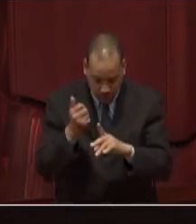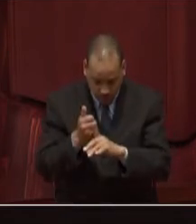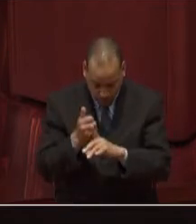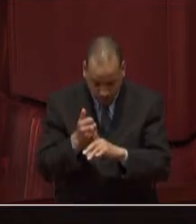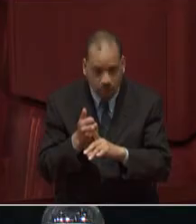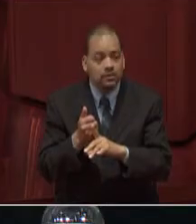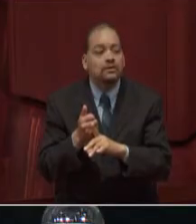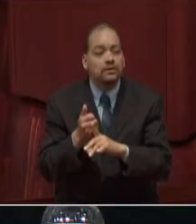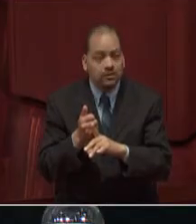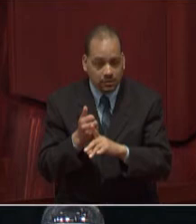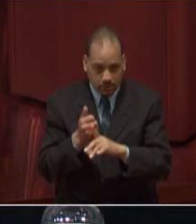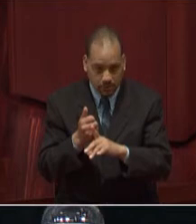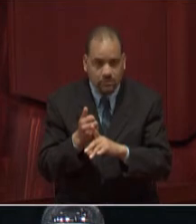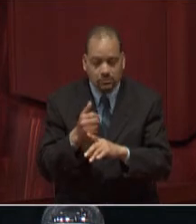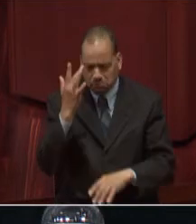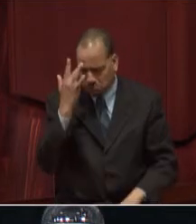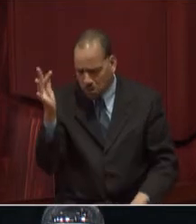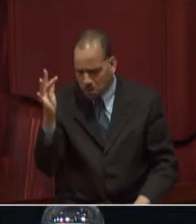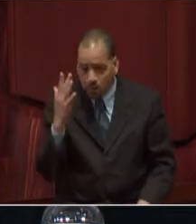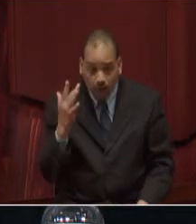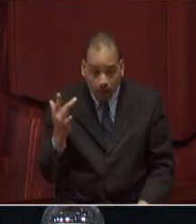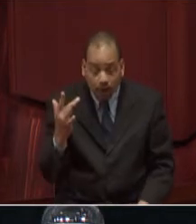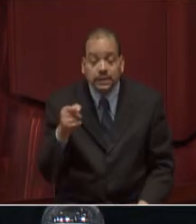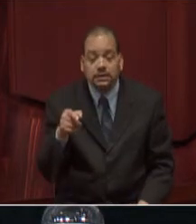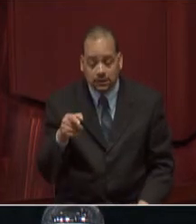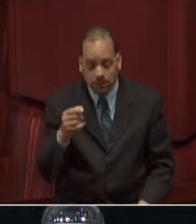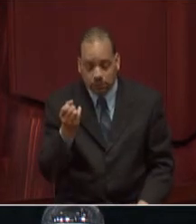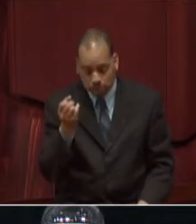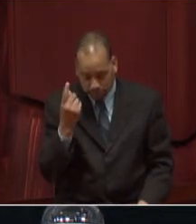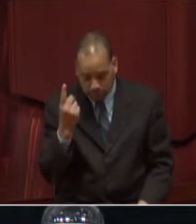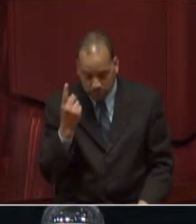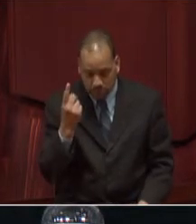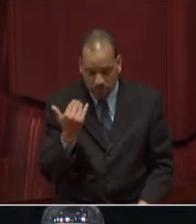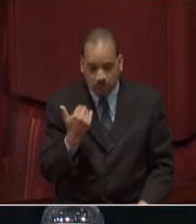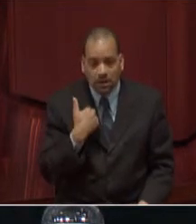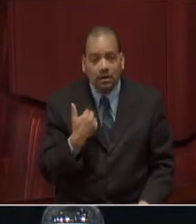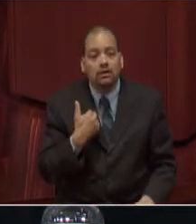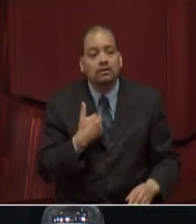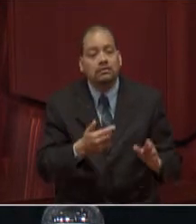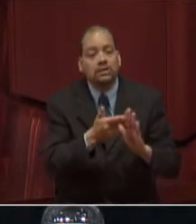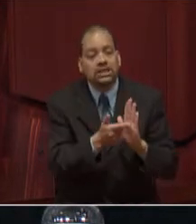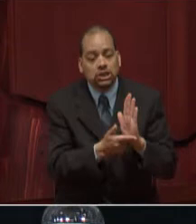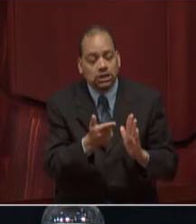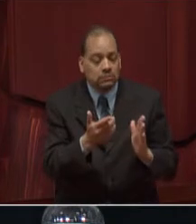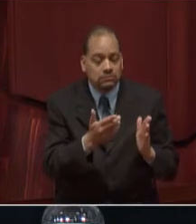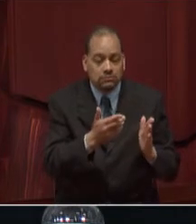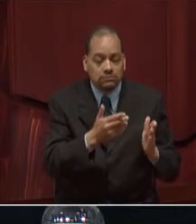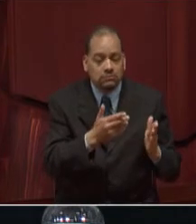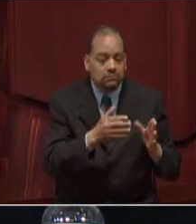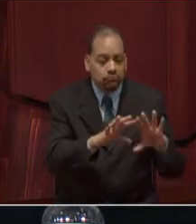President Nixon had the good sense to pick and recognize that there was a legislative arm to all of this, and to